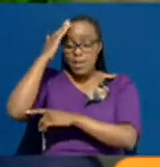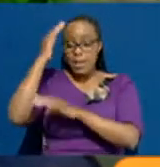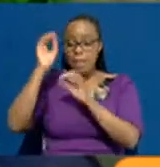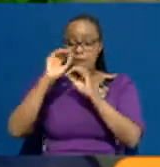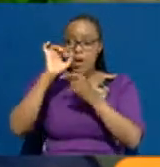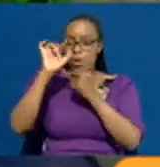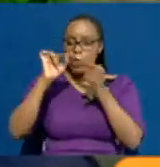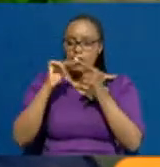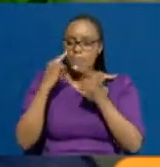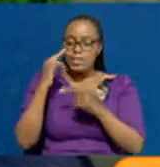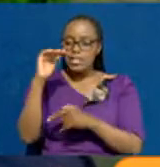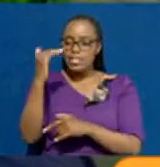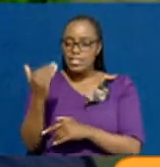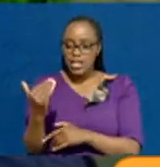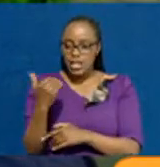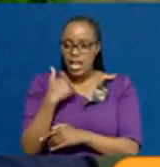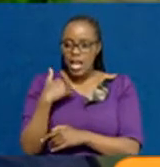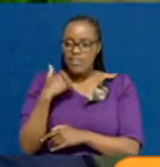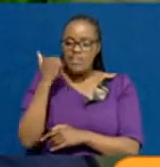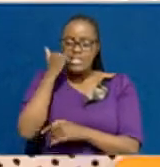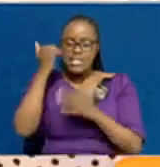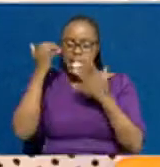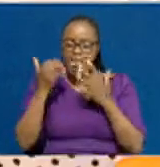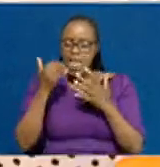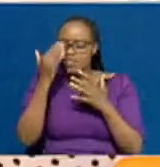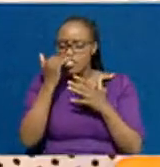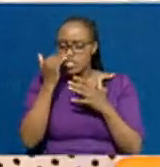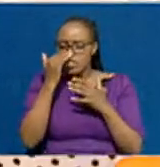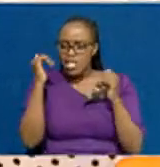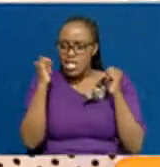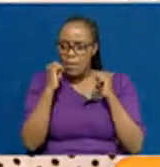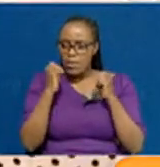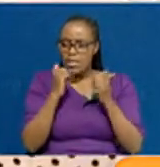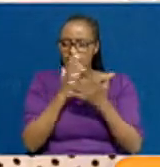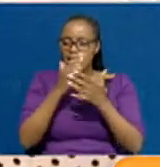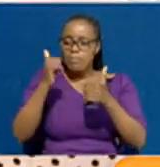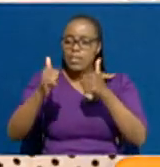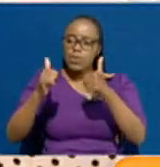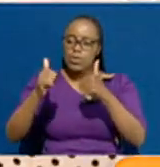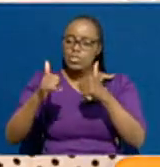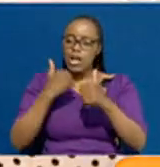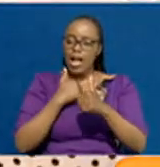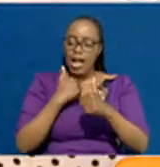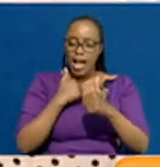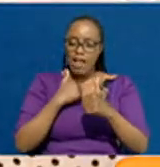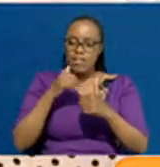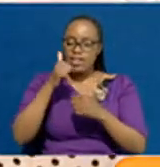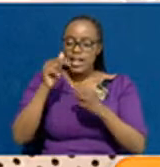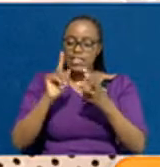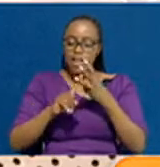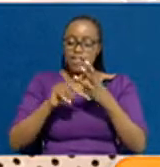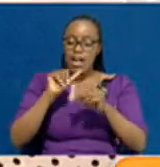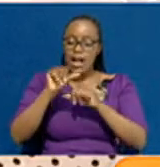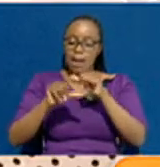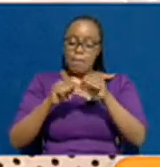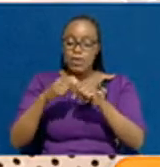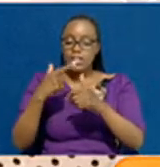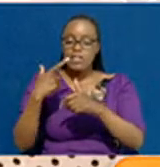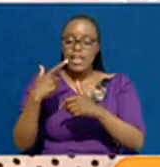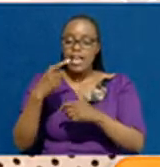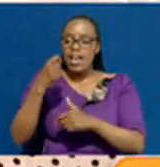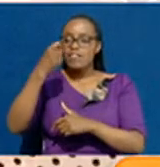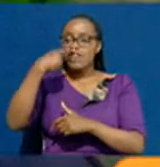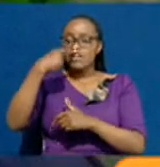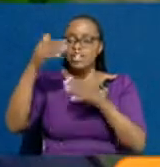the last time I saw a child with very severe pneumonia. Okay. Something that used to be very, the other thing about vaccines available